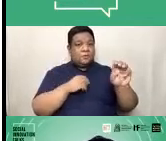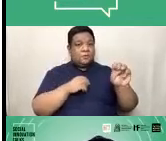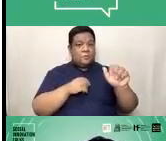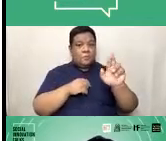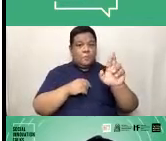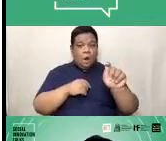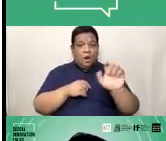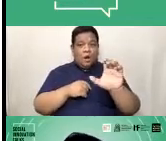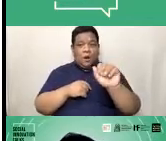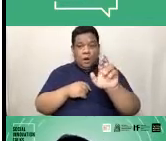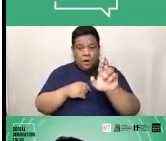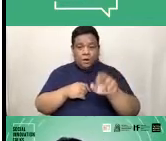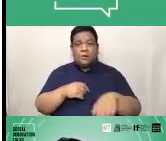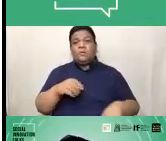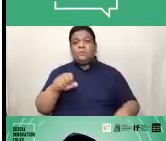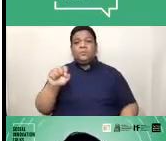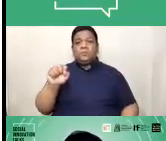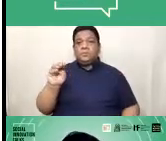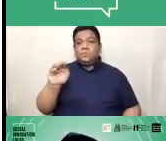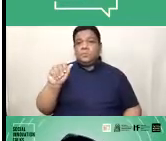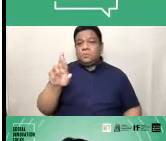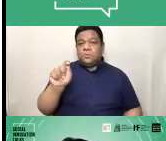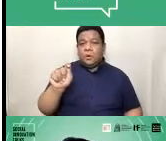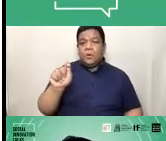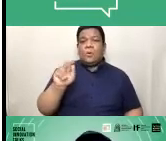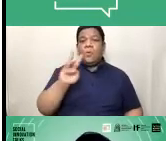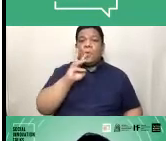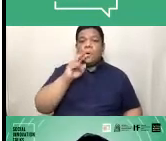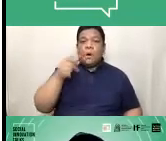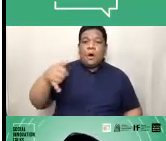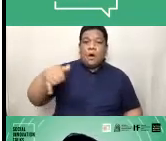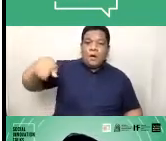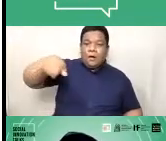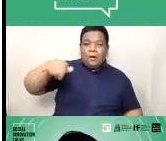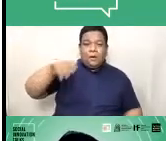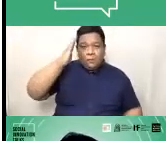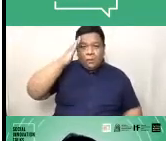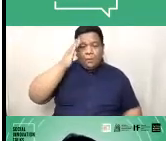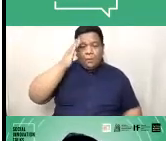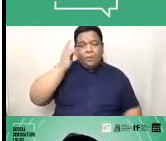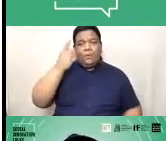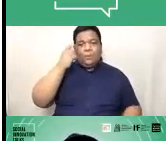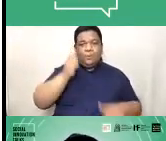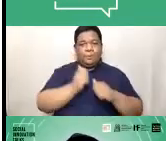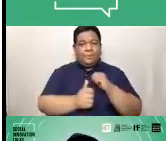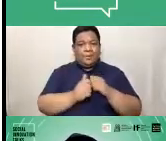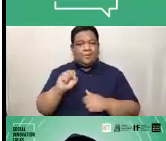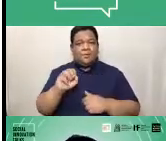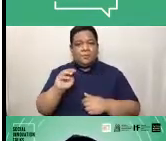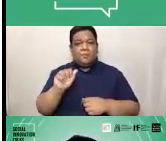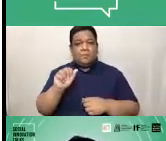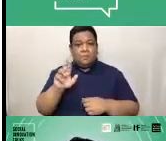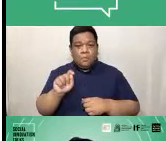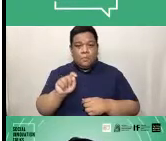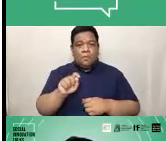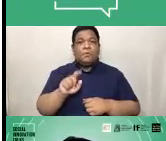car. Or if you saw a smart watering can, you'd have a slight idea of what it means. So the idea is